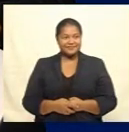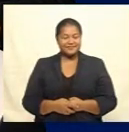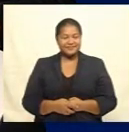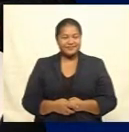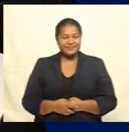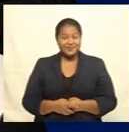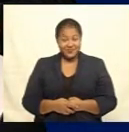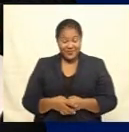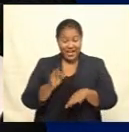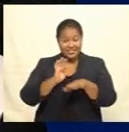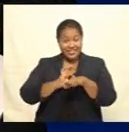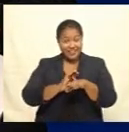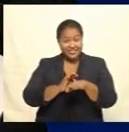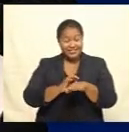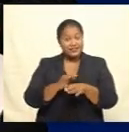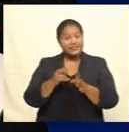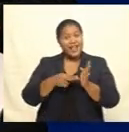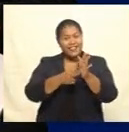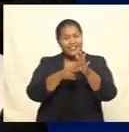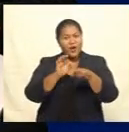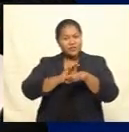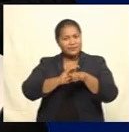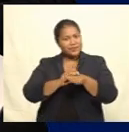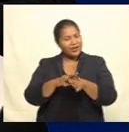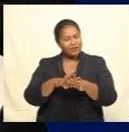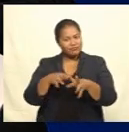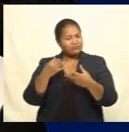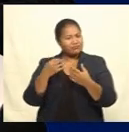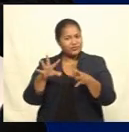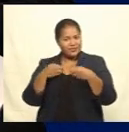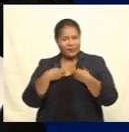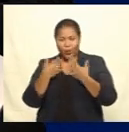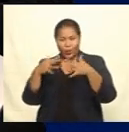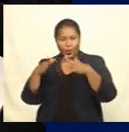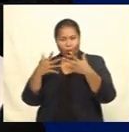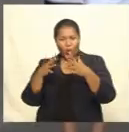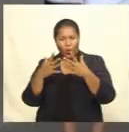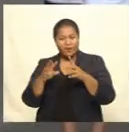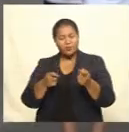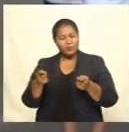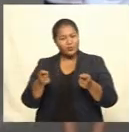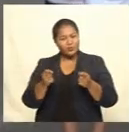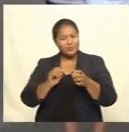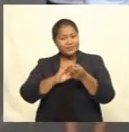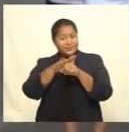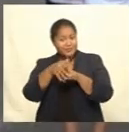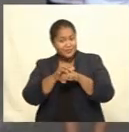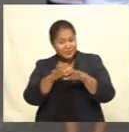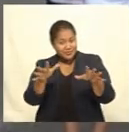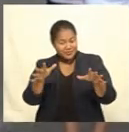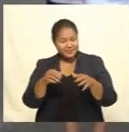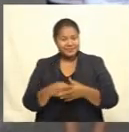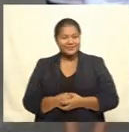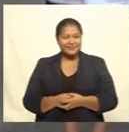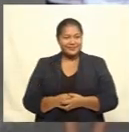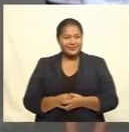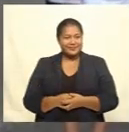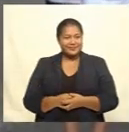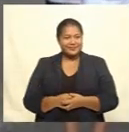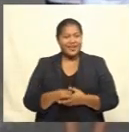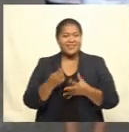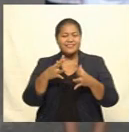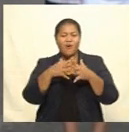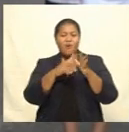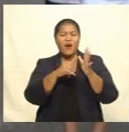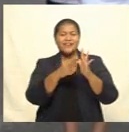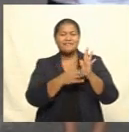The Nandi Hospital today received a boost in an effort to contain COVID-19. The Y Mile